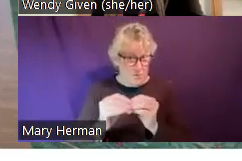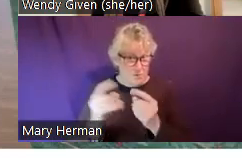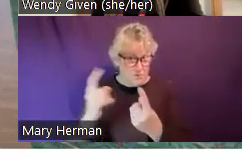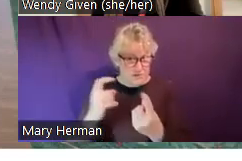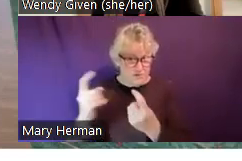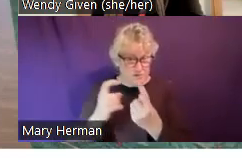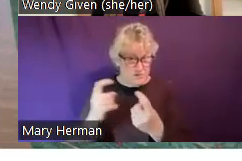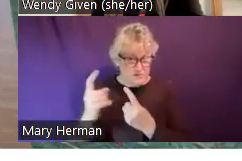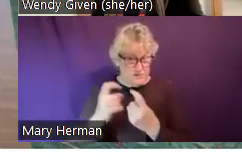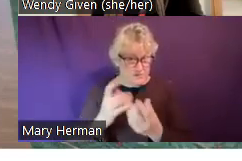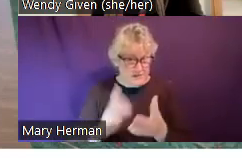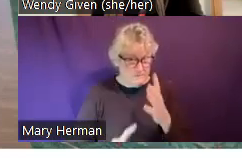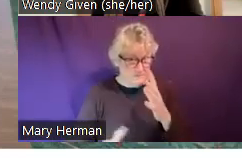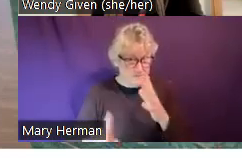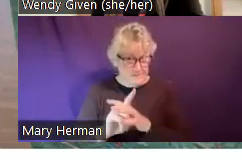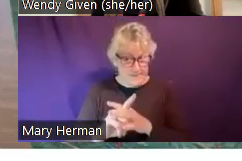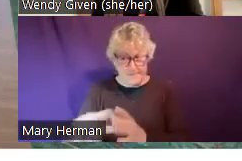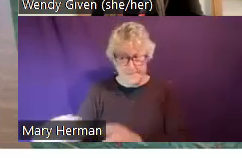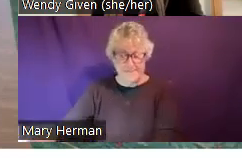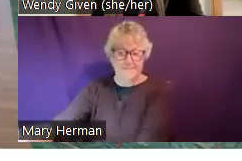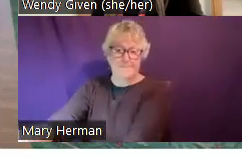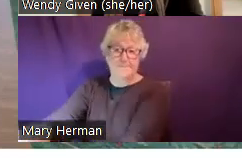other questions.